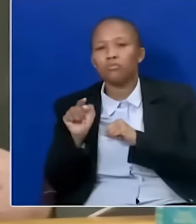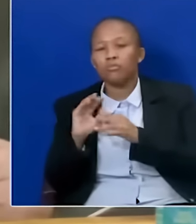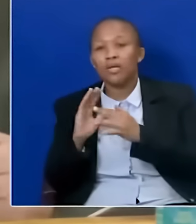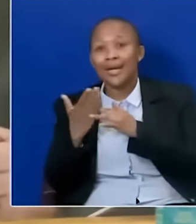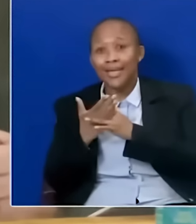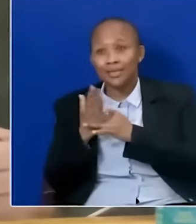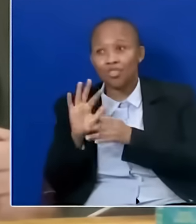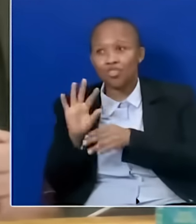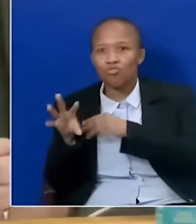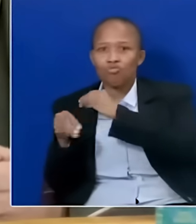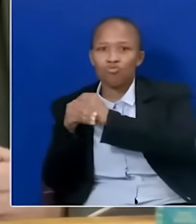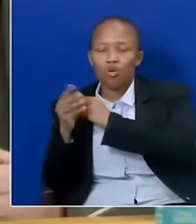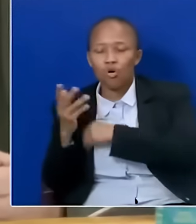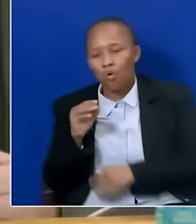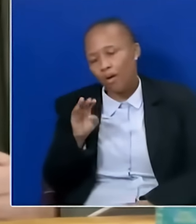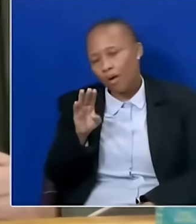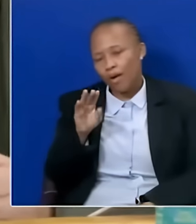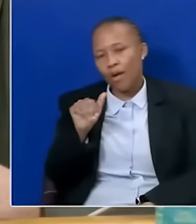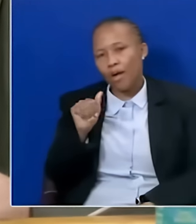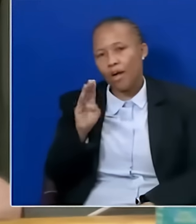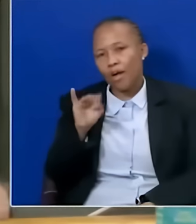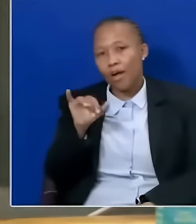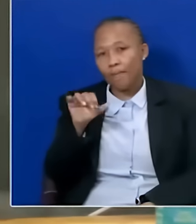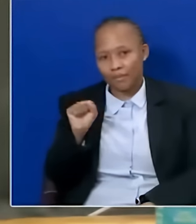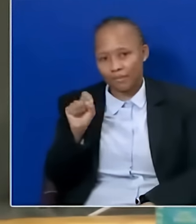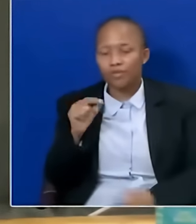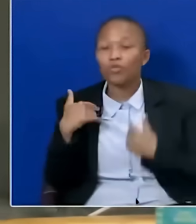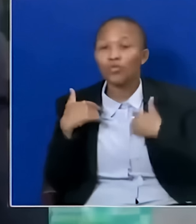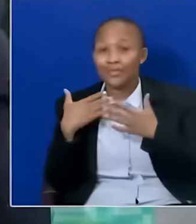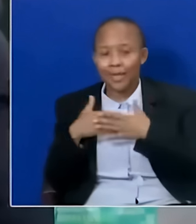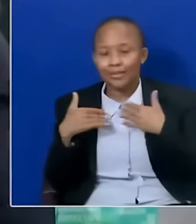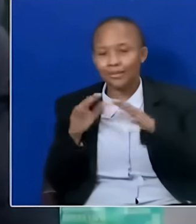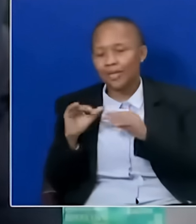It's what you address in paragraph 39. Thanks, Commissioners.